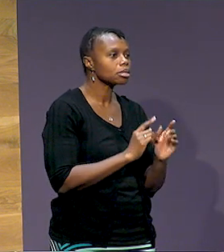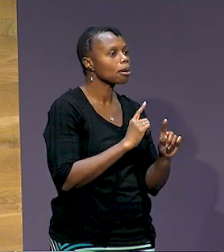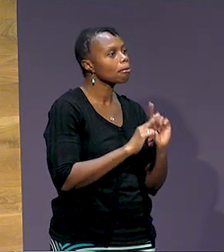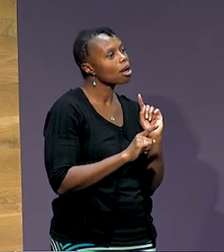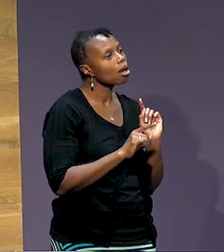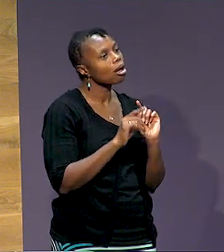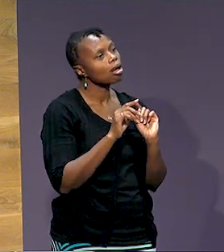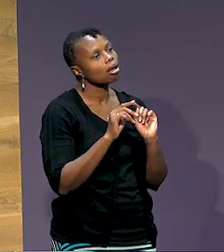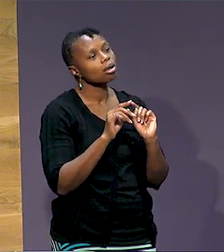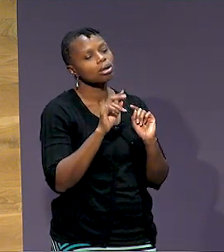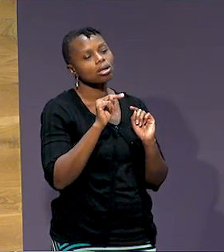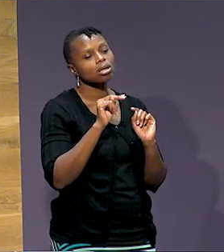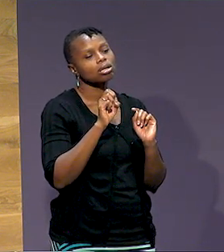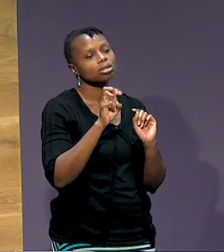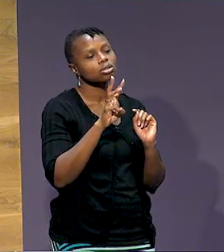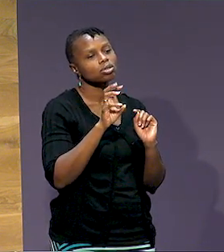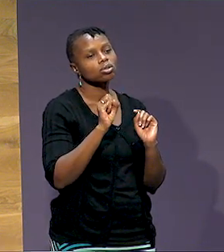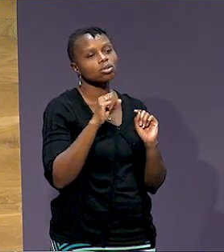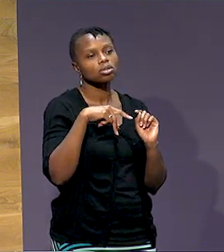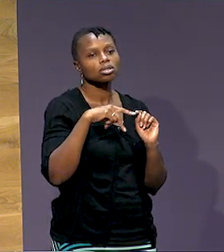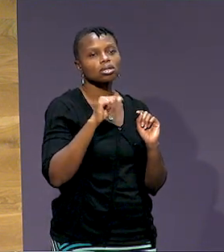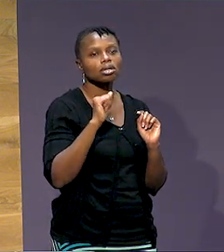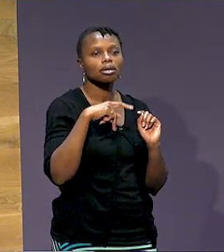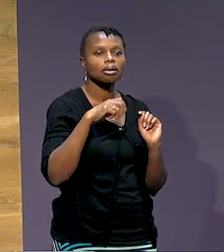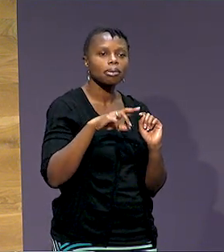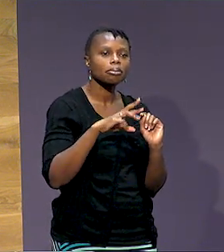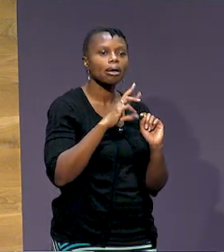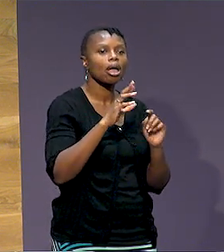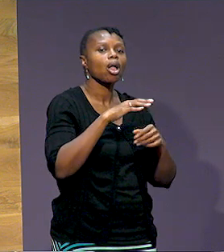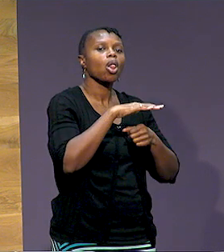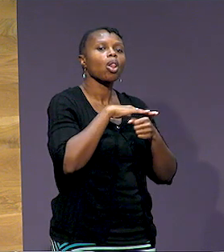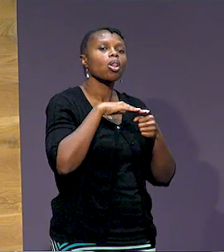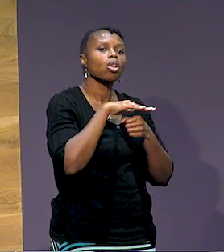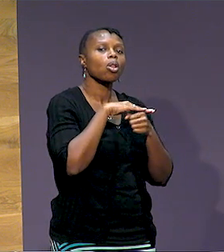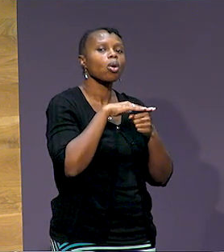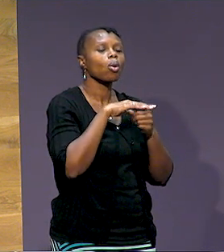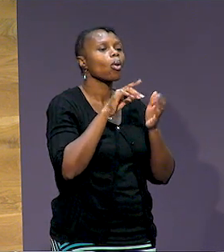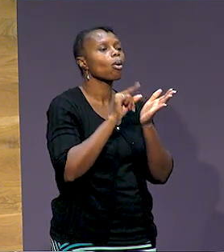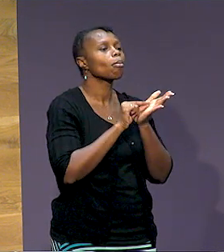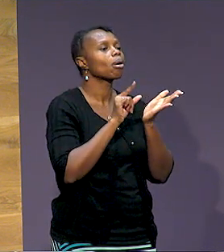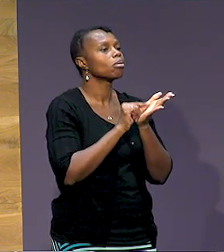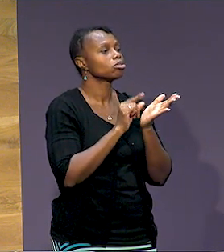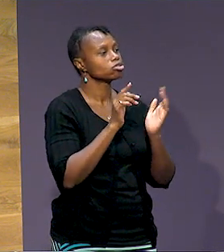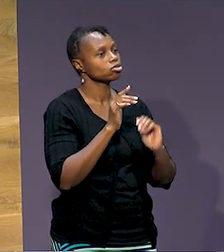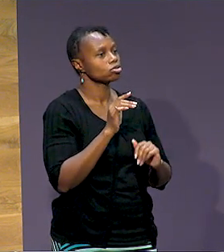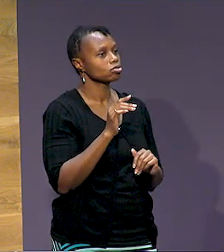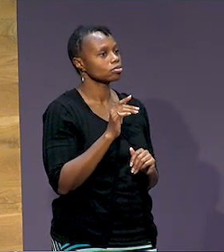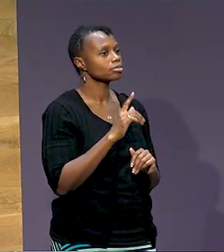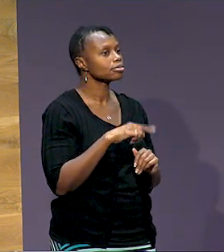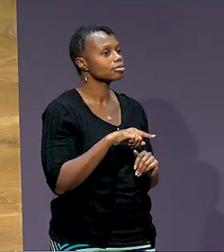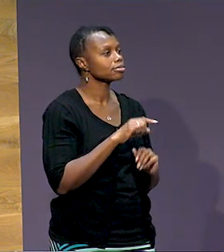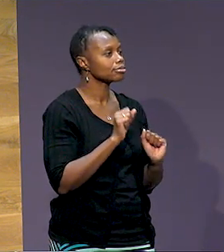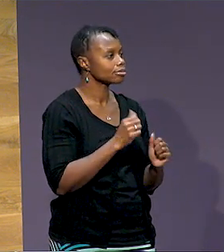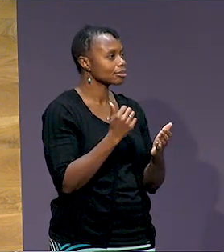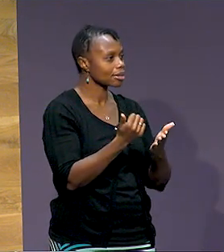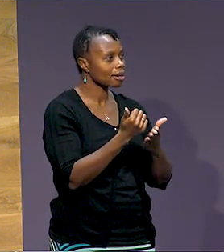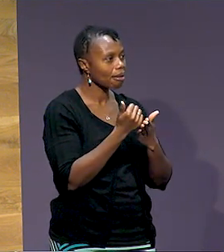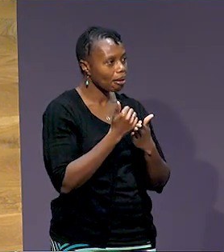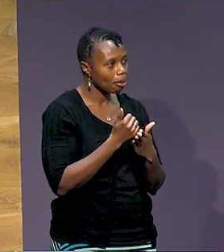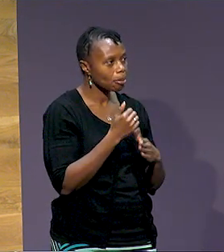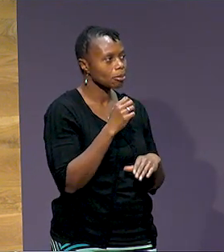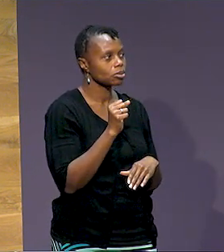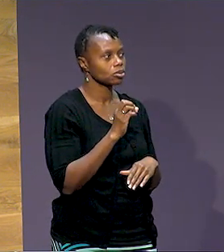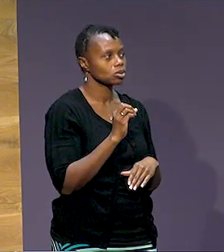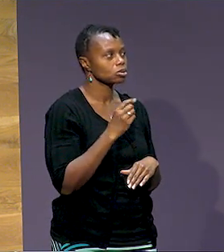newspapers, or even just local publishing places that could give me some help. So I